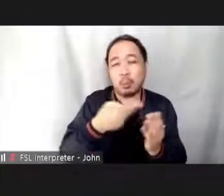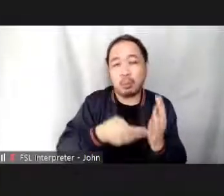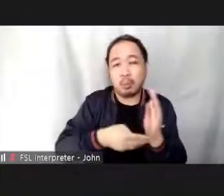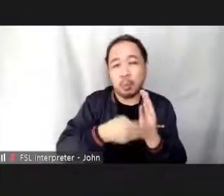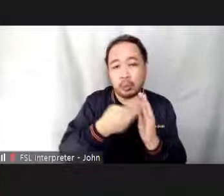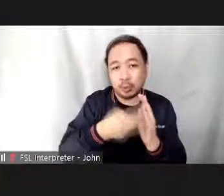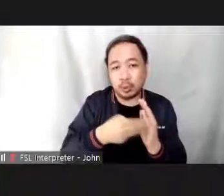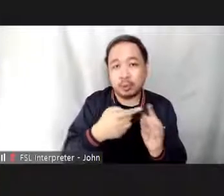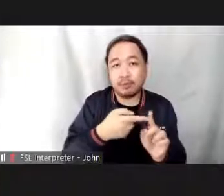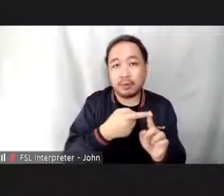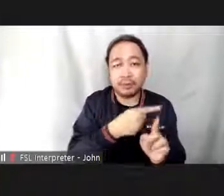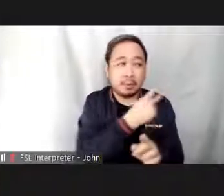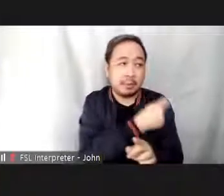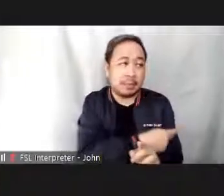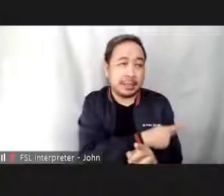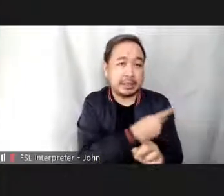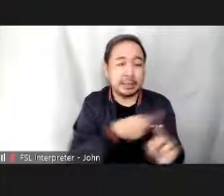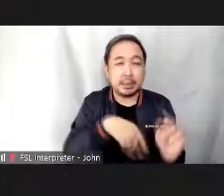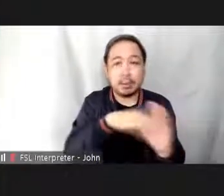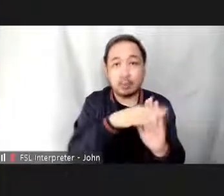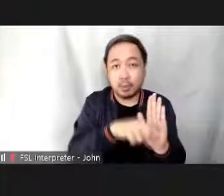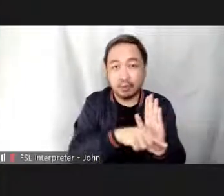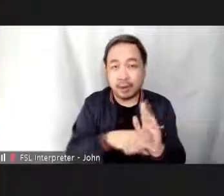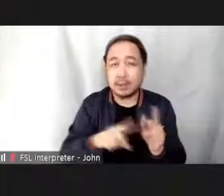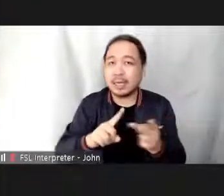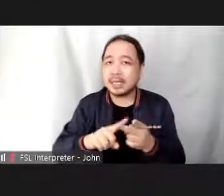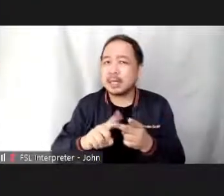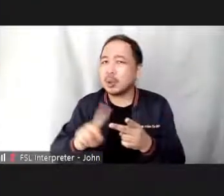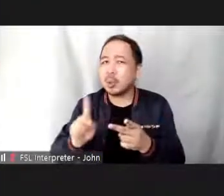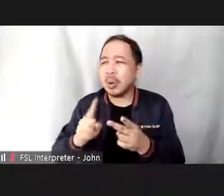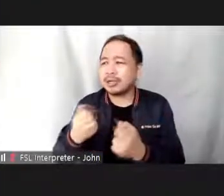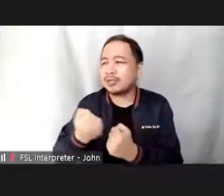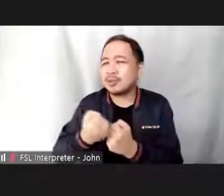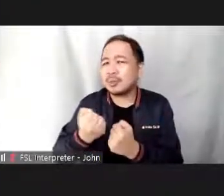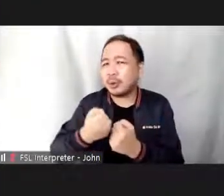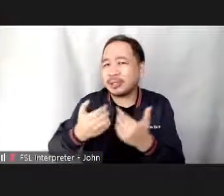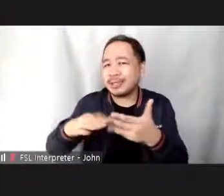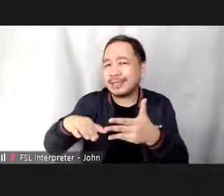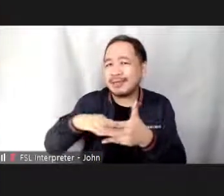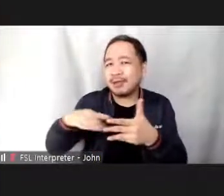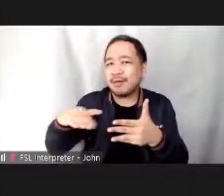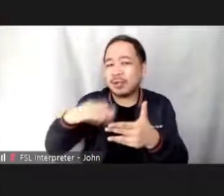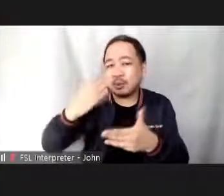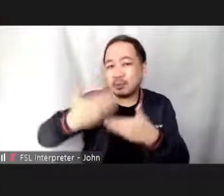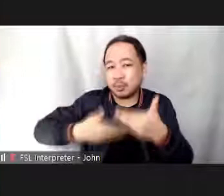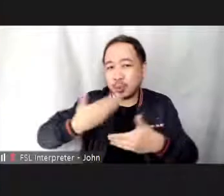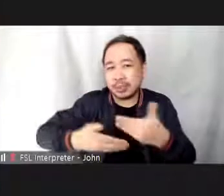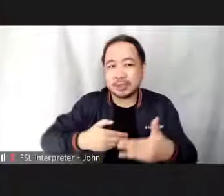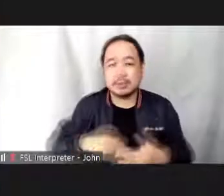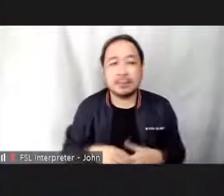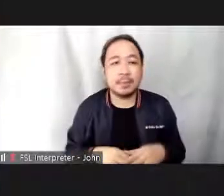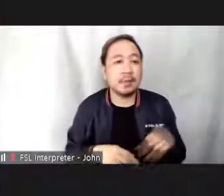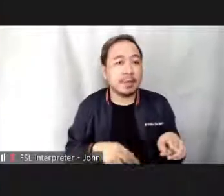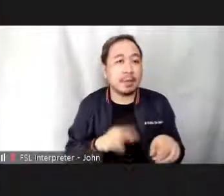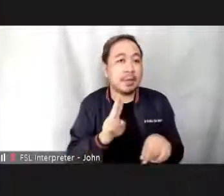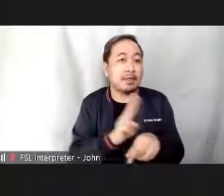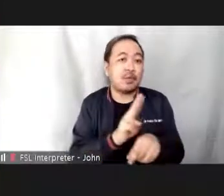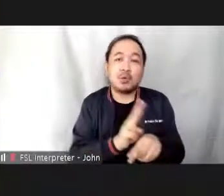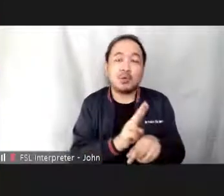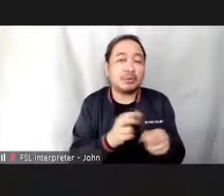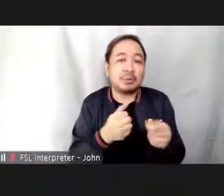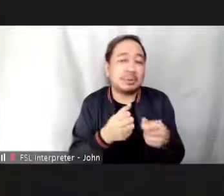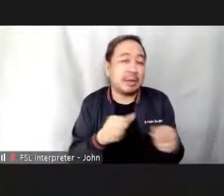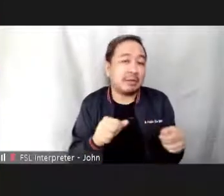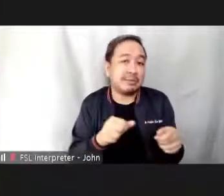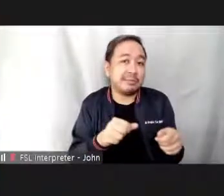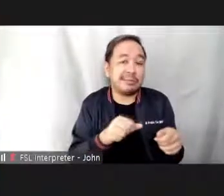intervention module. A web-based system that ensures accessibility through internet browser using any